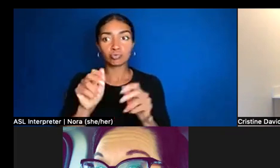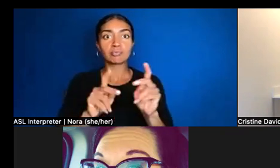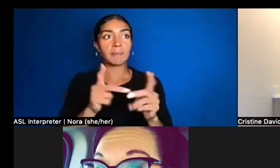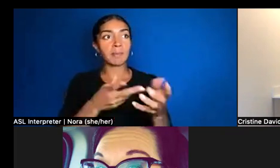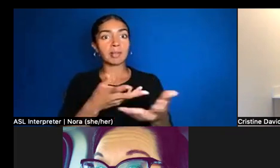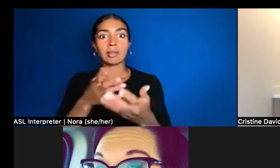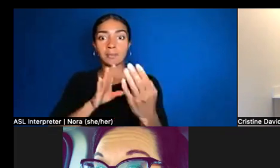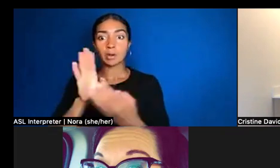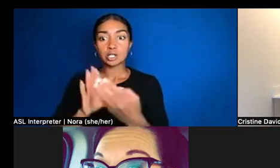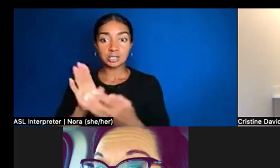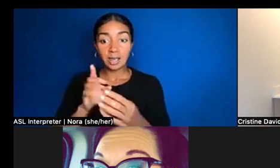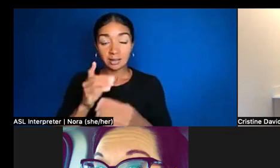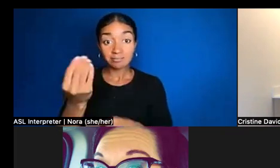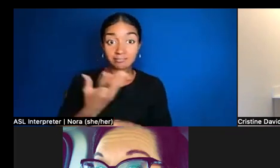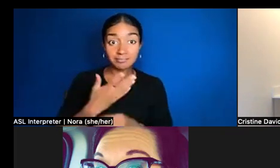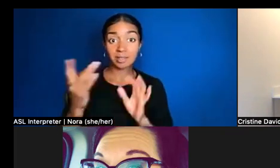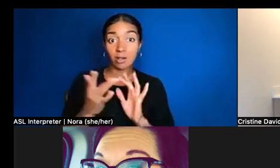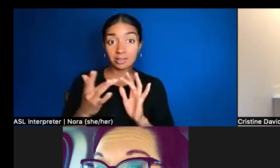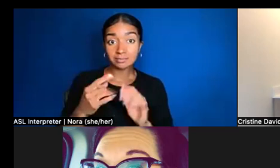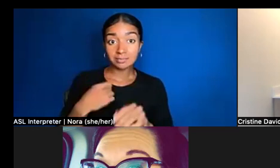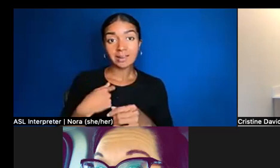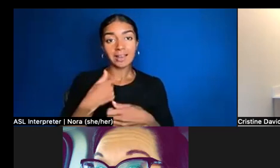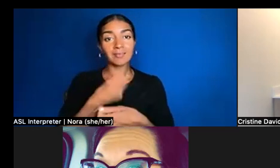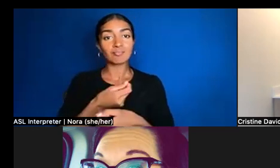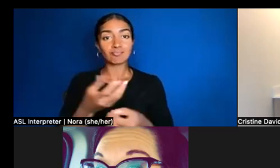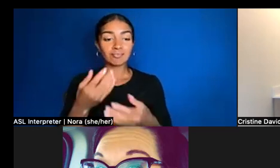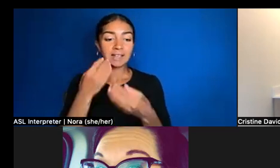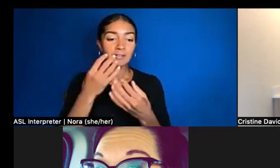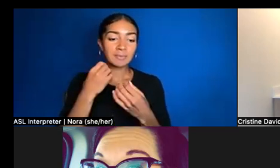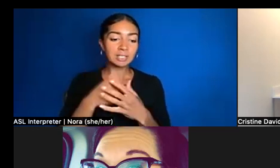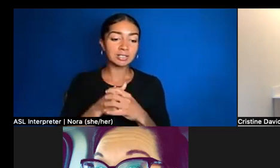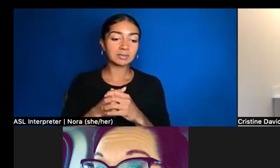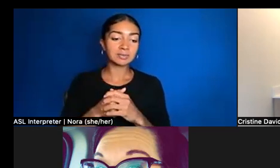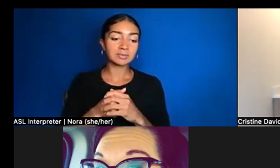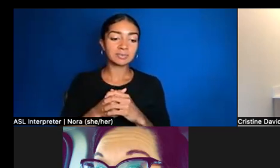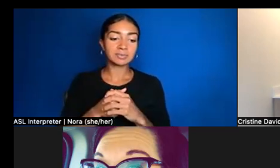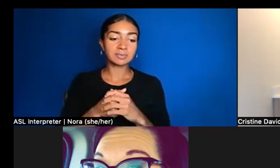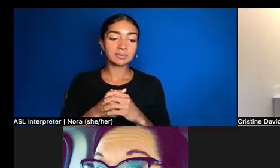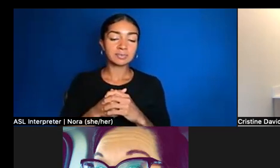give them the information.